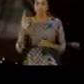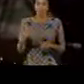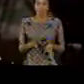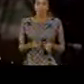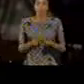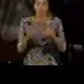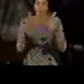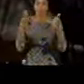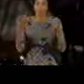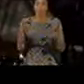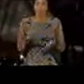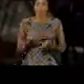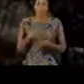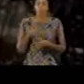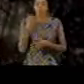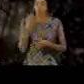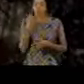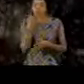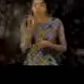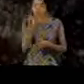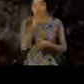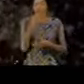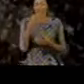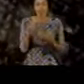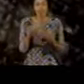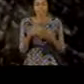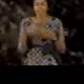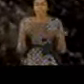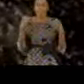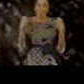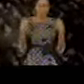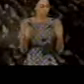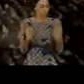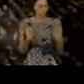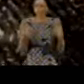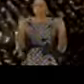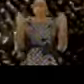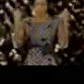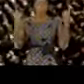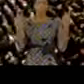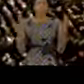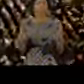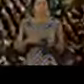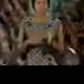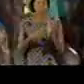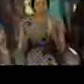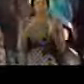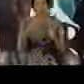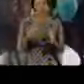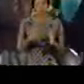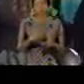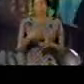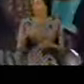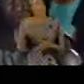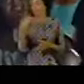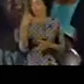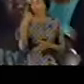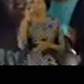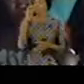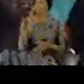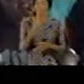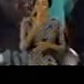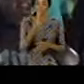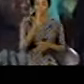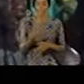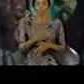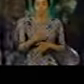beside you. Open up my eyes in wonder. Show me who